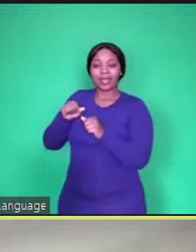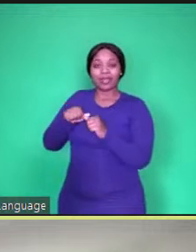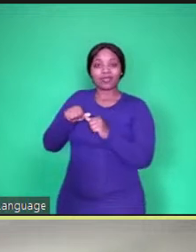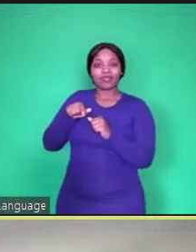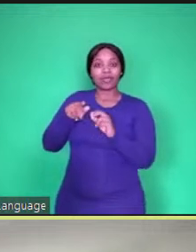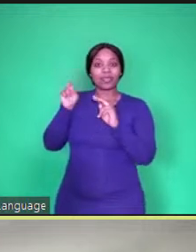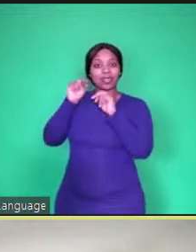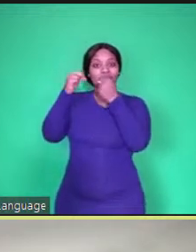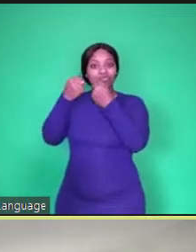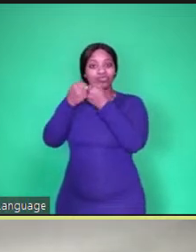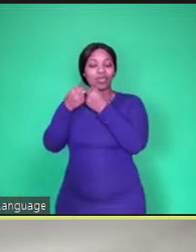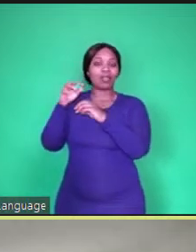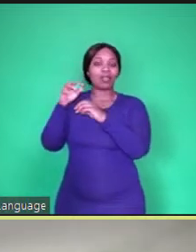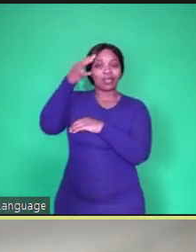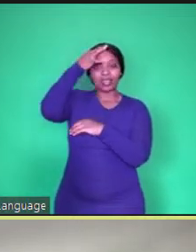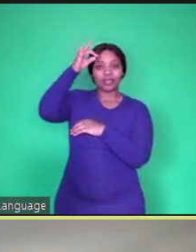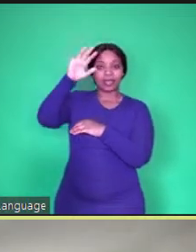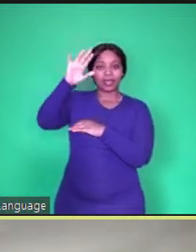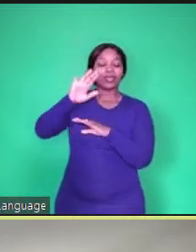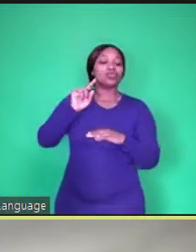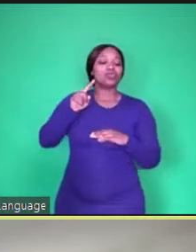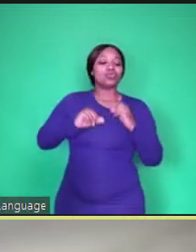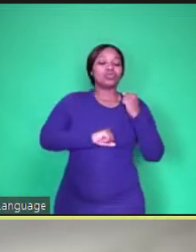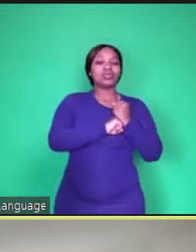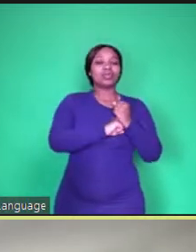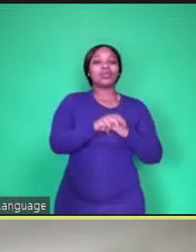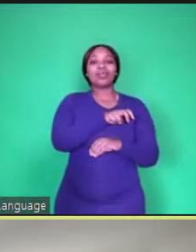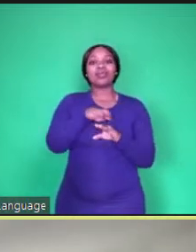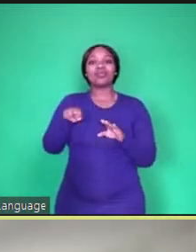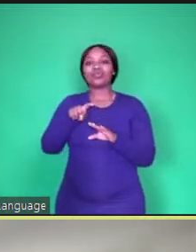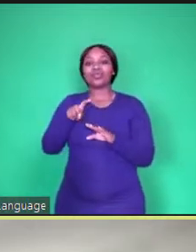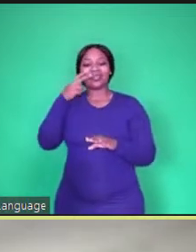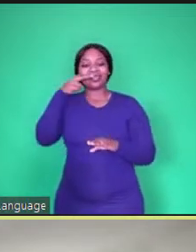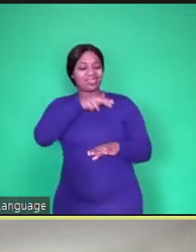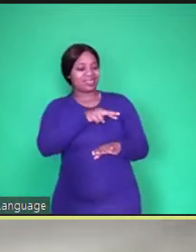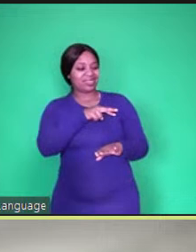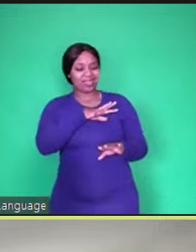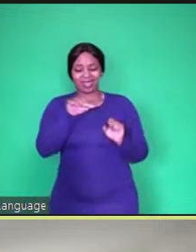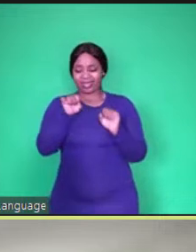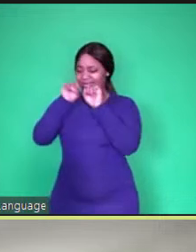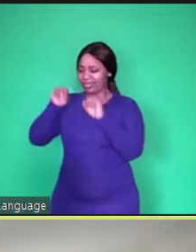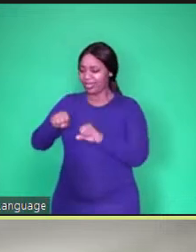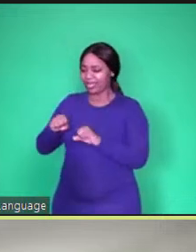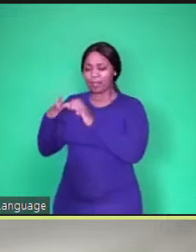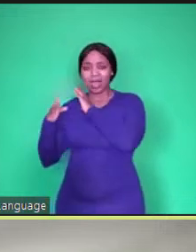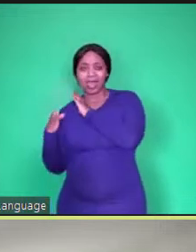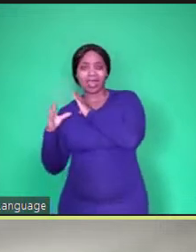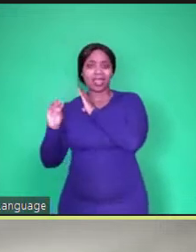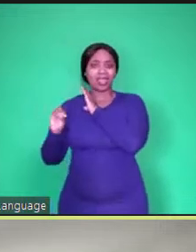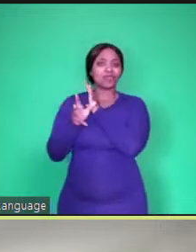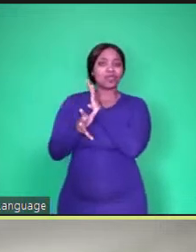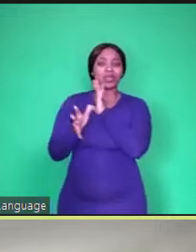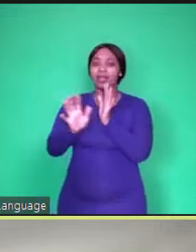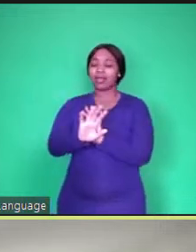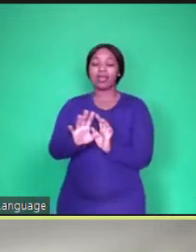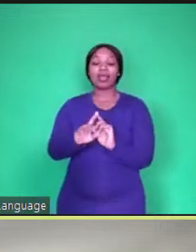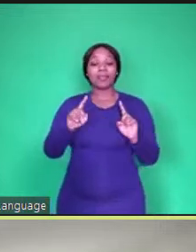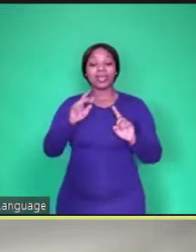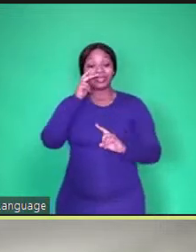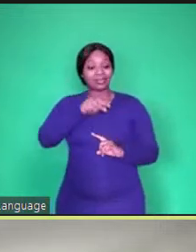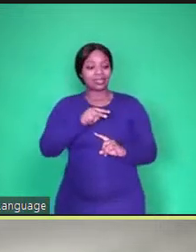to support migration, not as just seen as something as putting pressure on the system in a negative light, but seen as a way